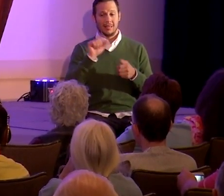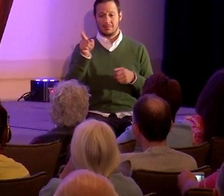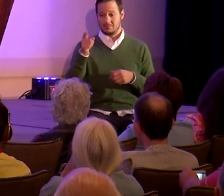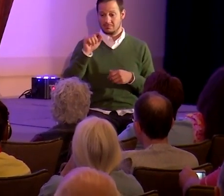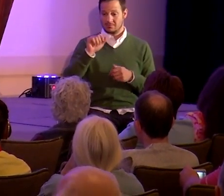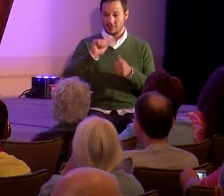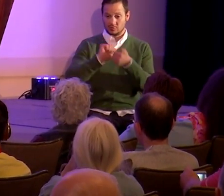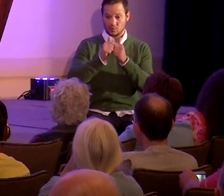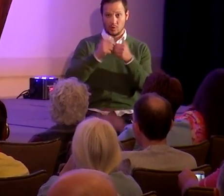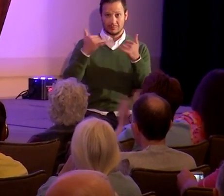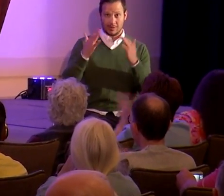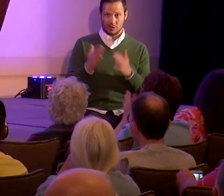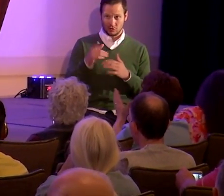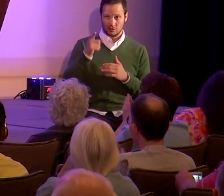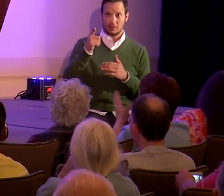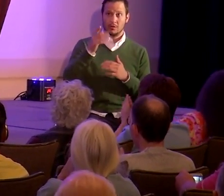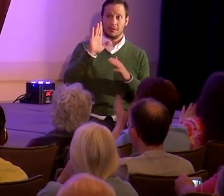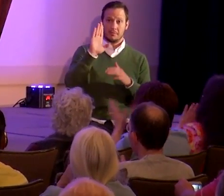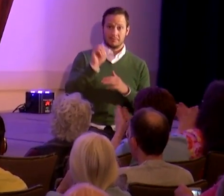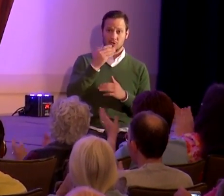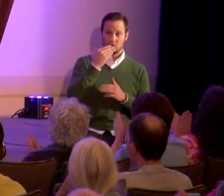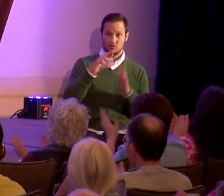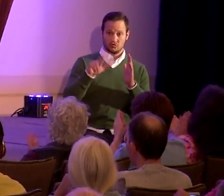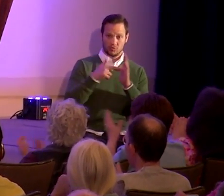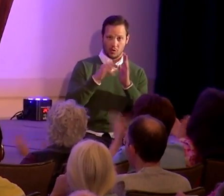models. Demand that they do the right thing.